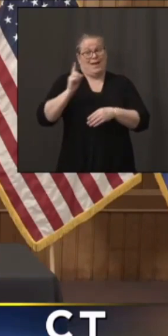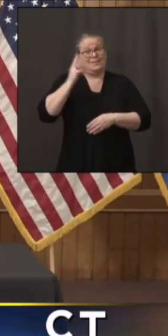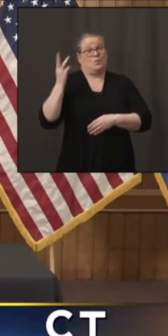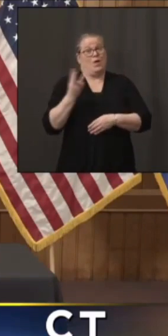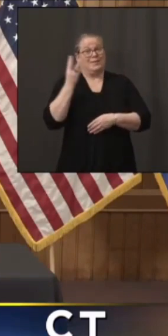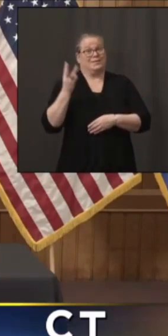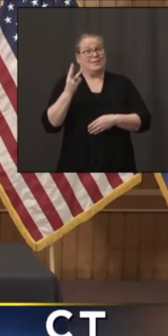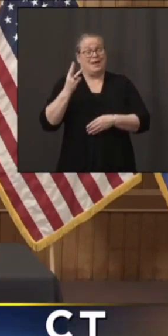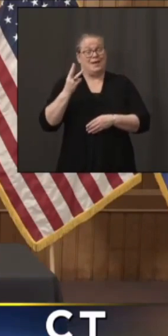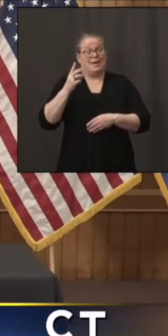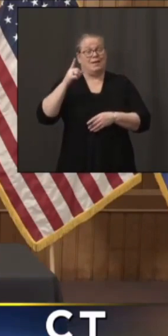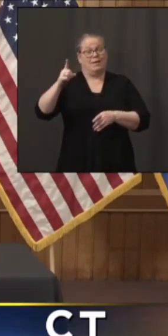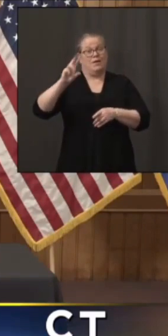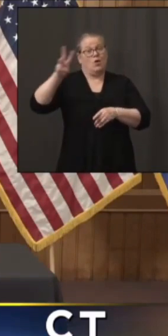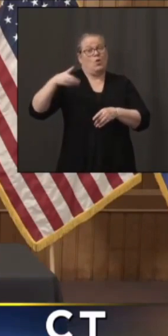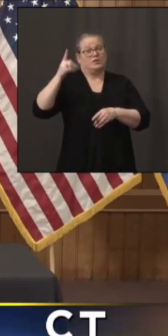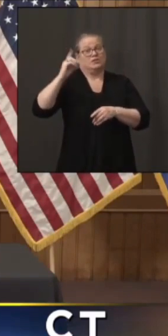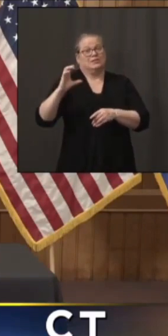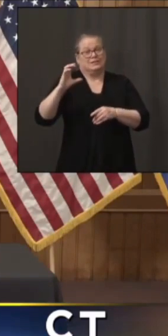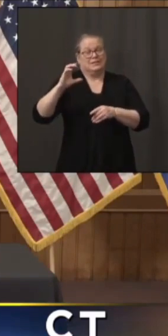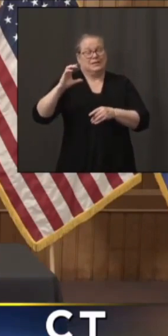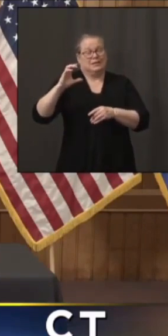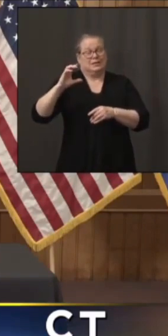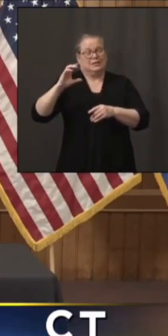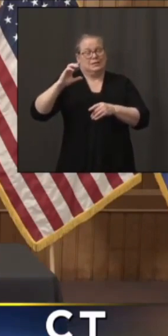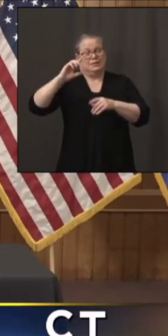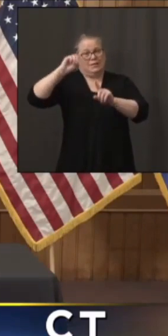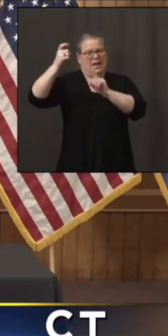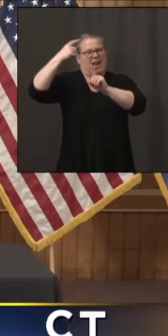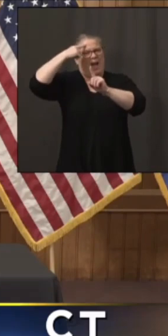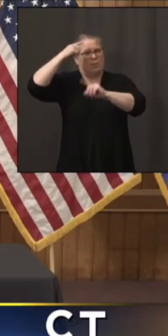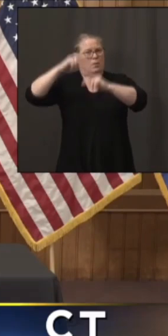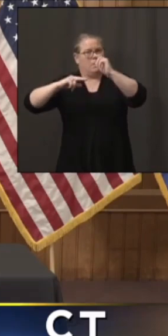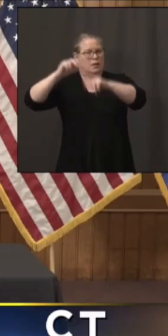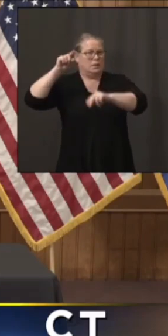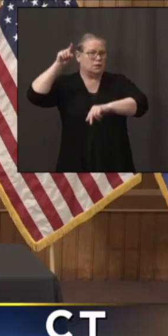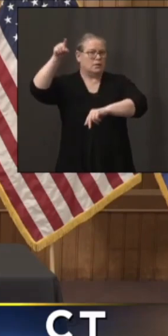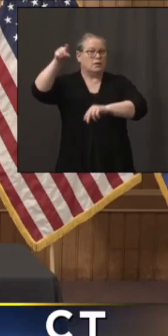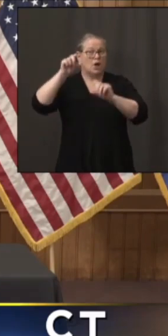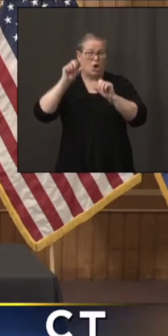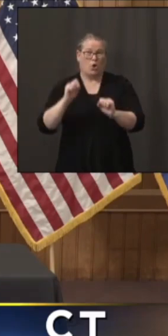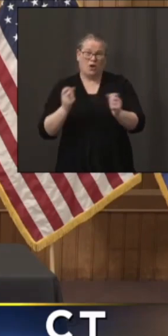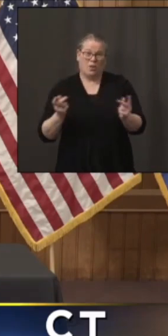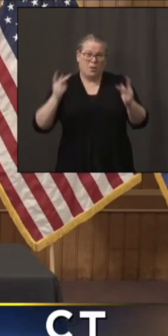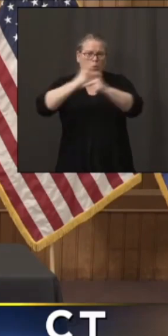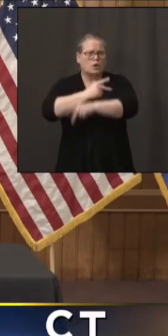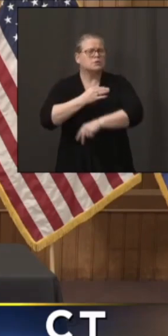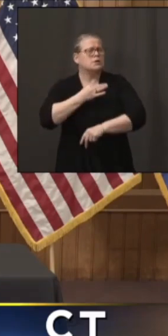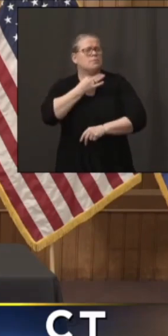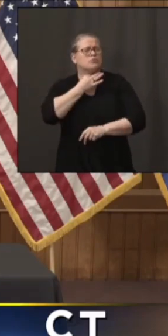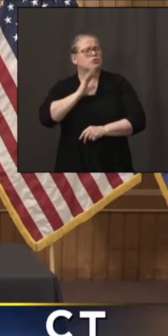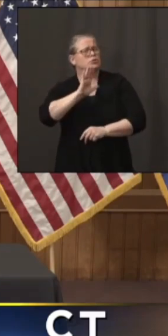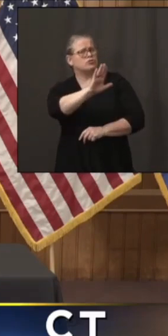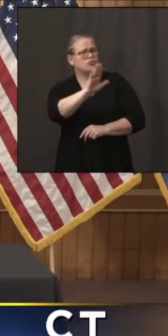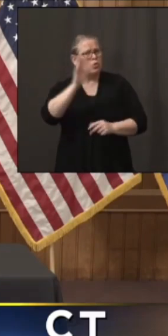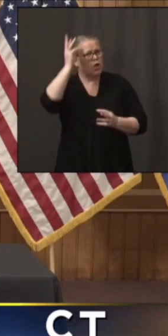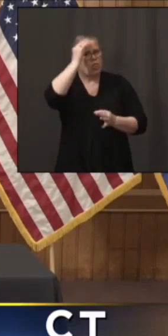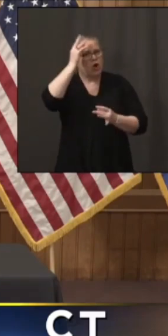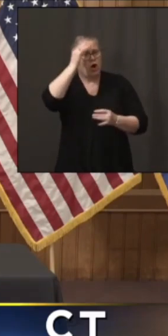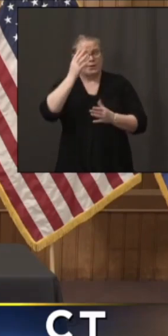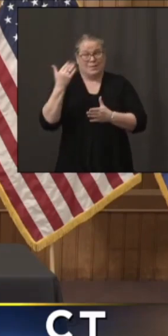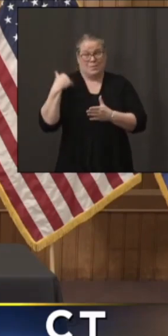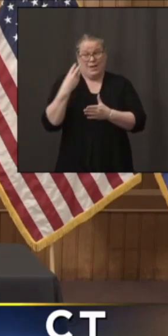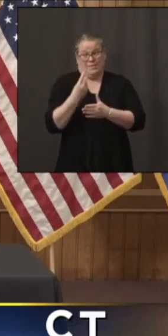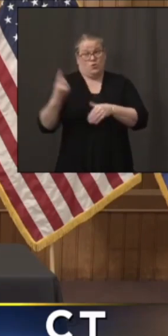Capitol, it could have been a lot worse. Just maybe your thoughts on, what you've heard over the last few days and